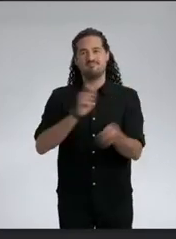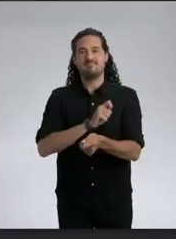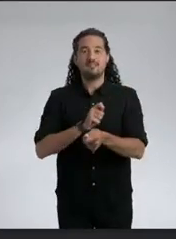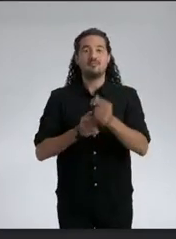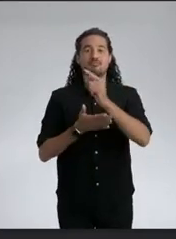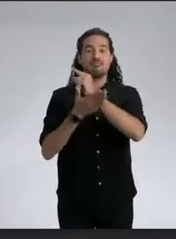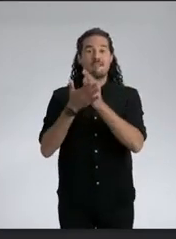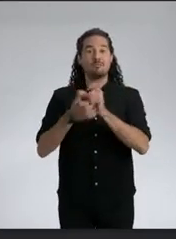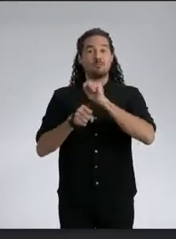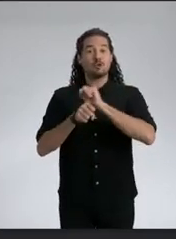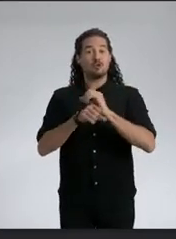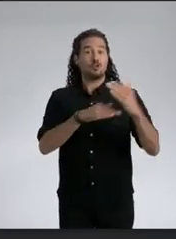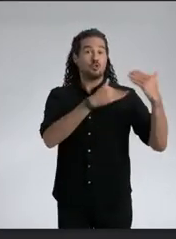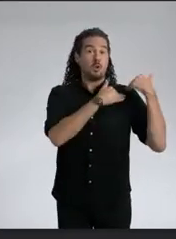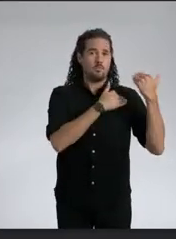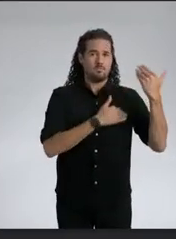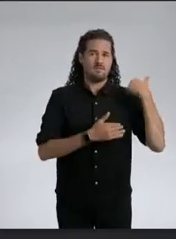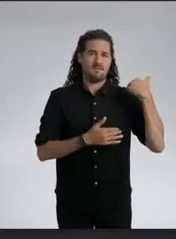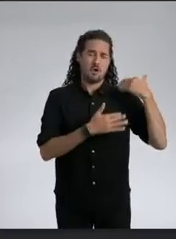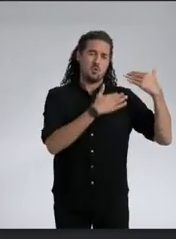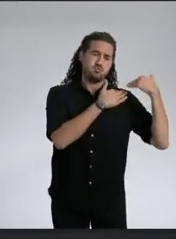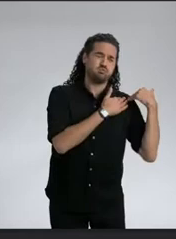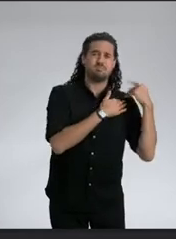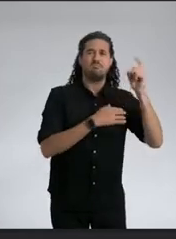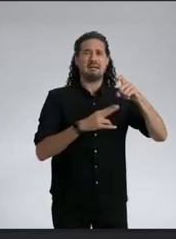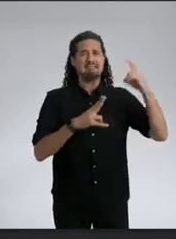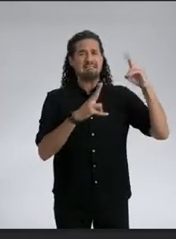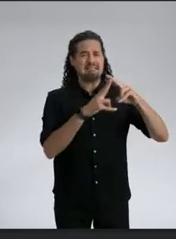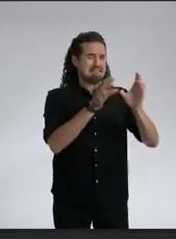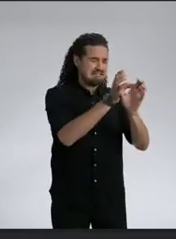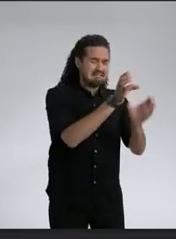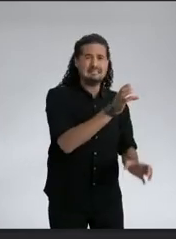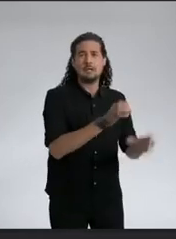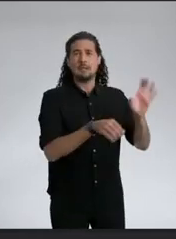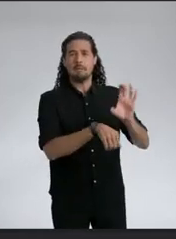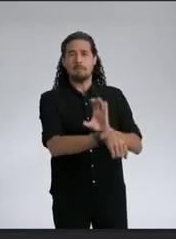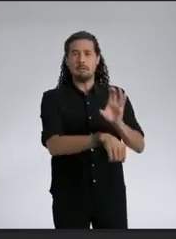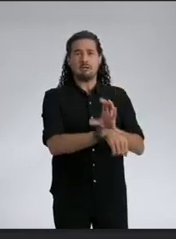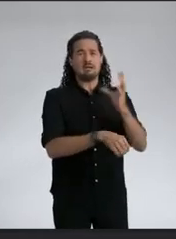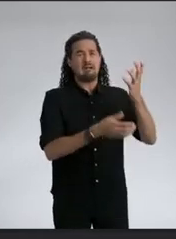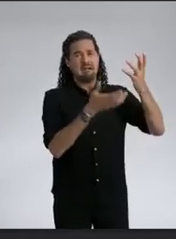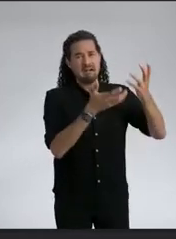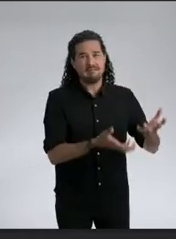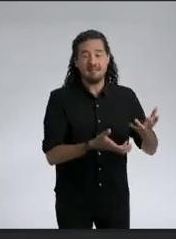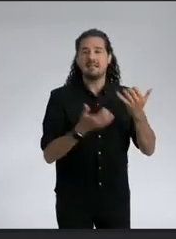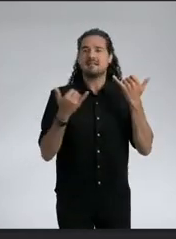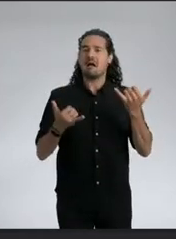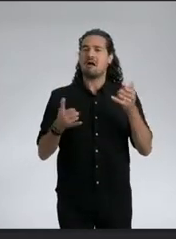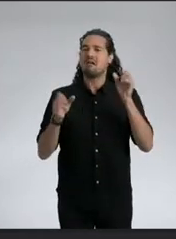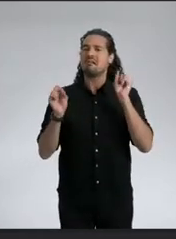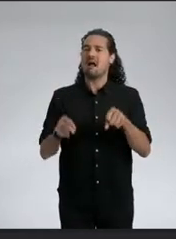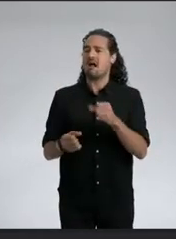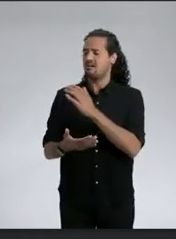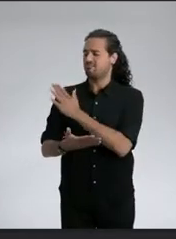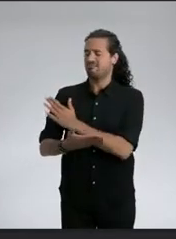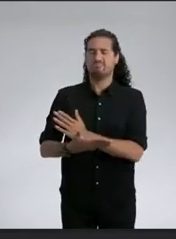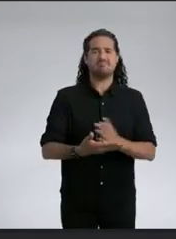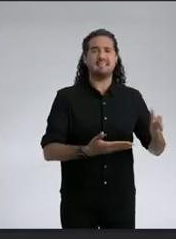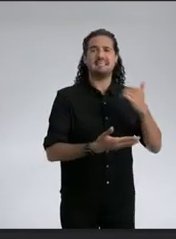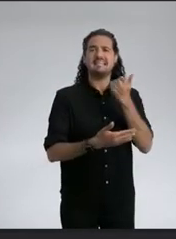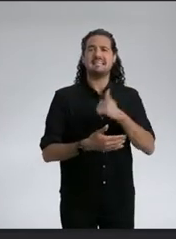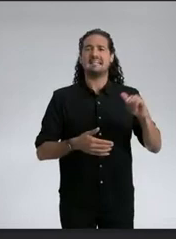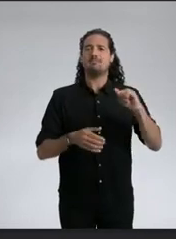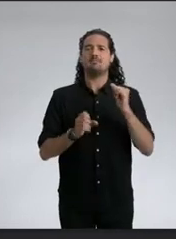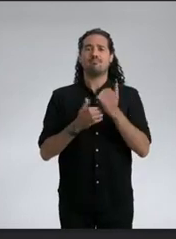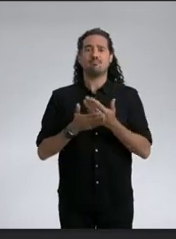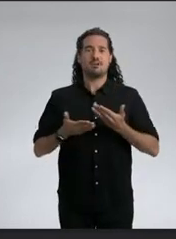previously required high-end workstations or discrete GPU gaming computers are now possible across our most popular products.